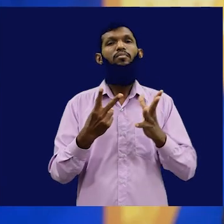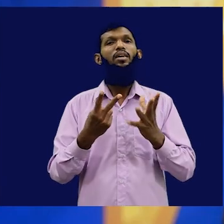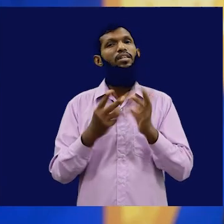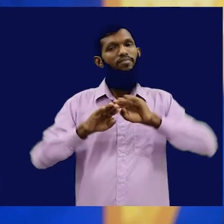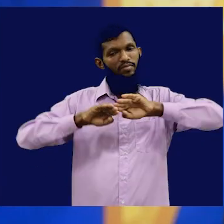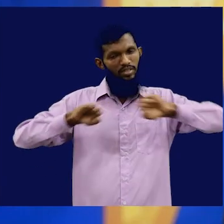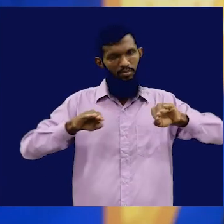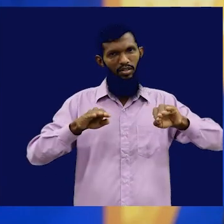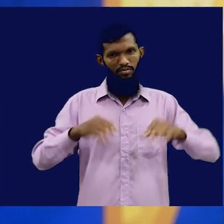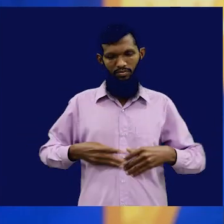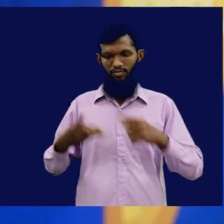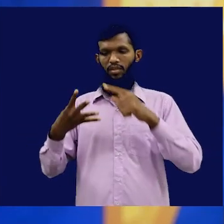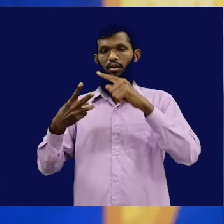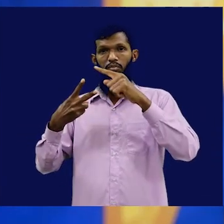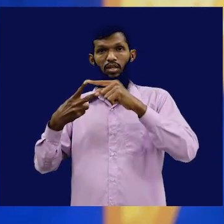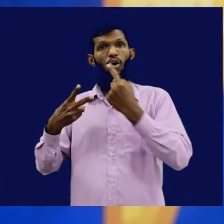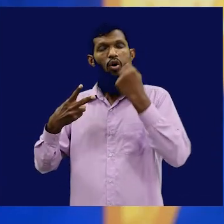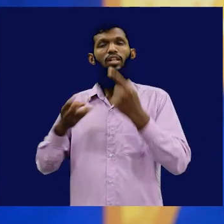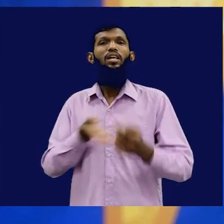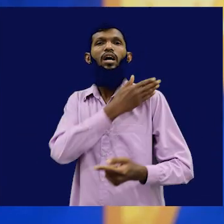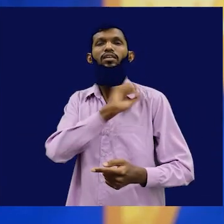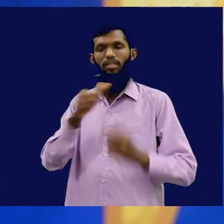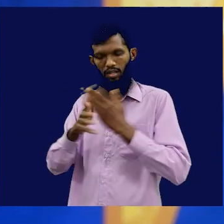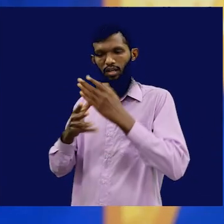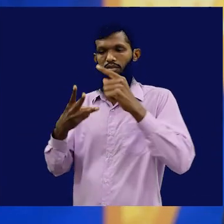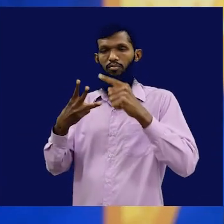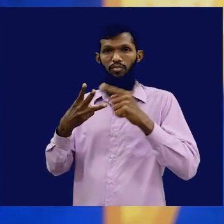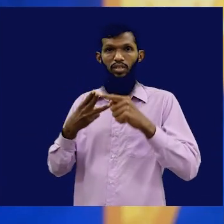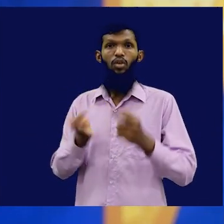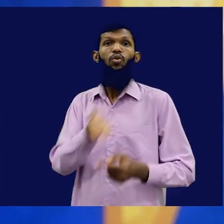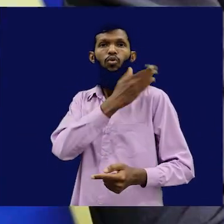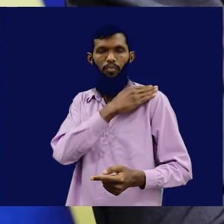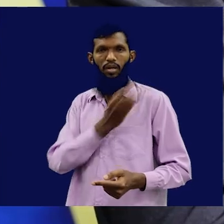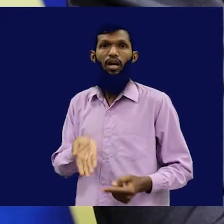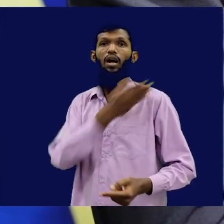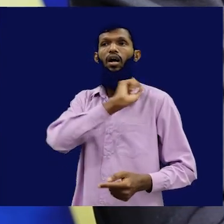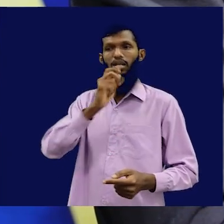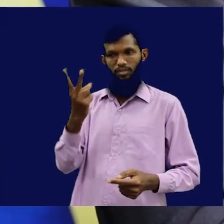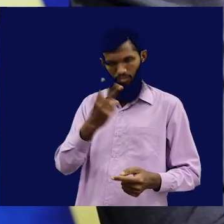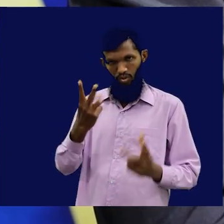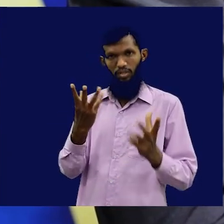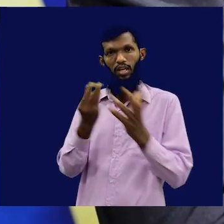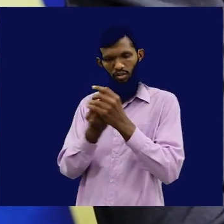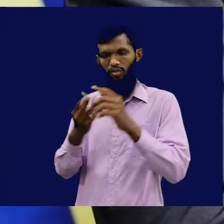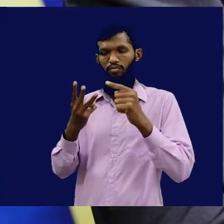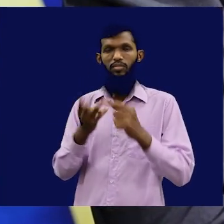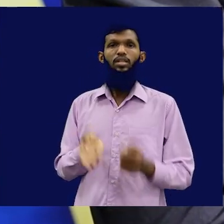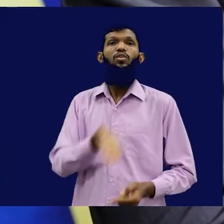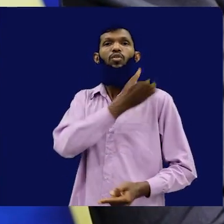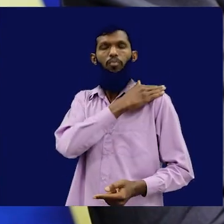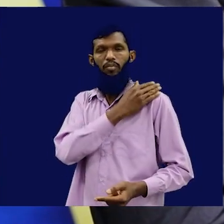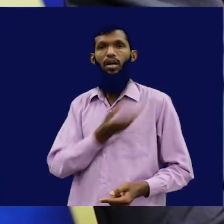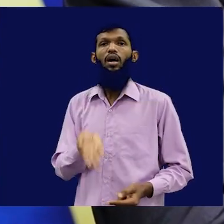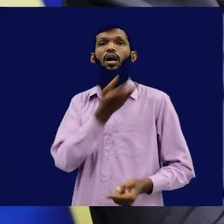and the worship of Hajj or the rituals of Hajj separately as 2 separate acts of worship. So let's explain how